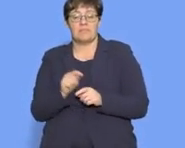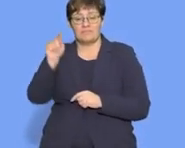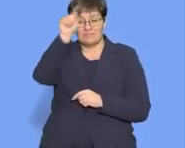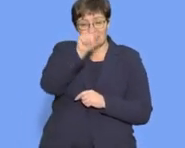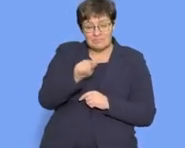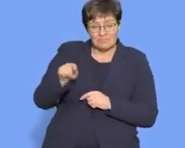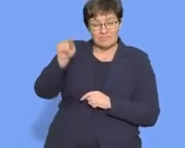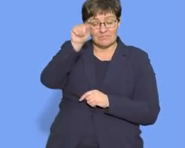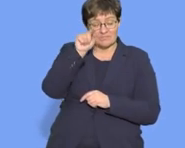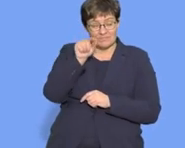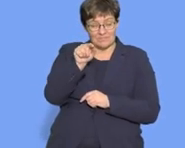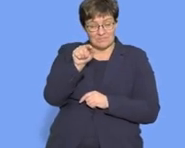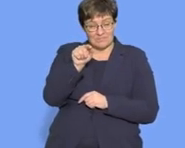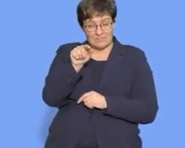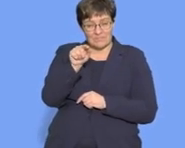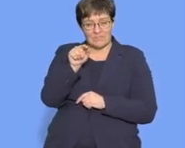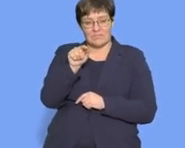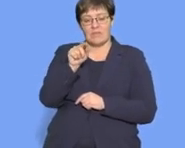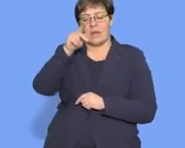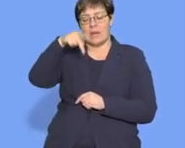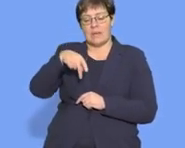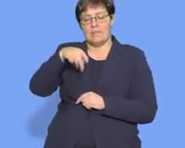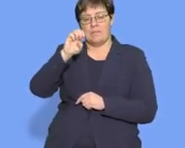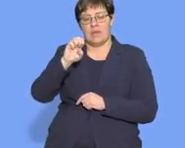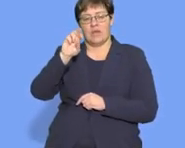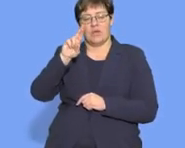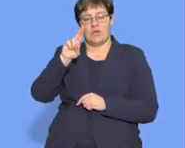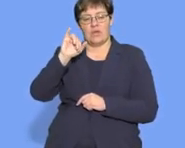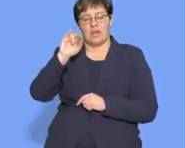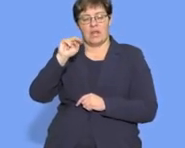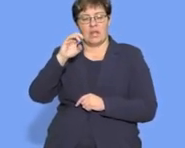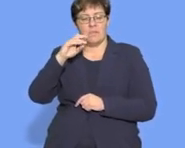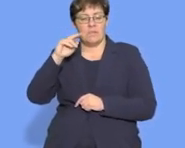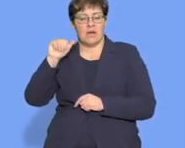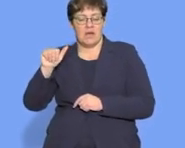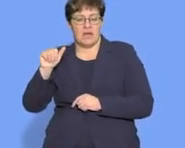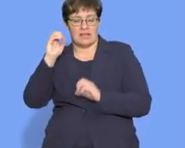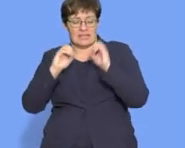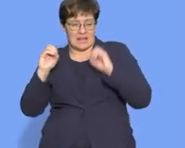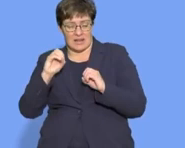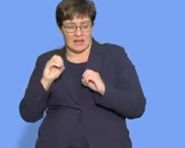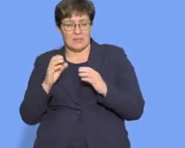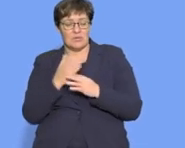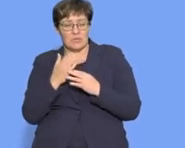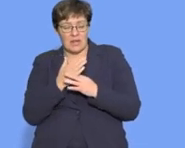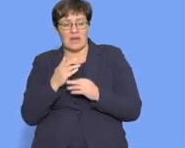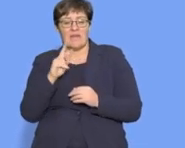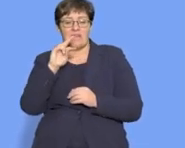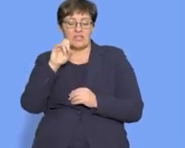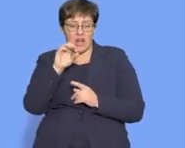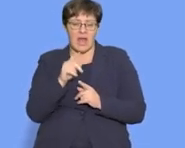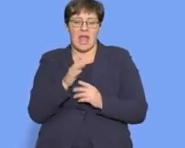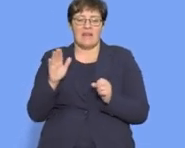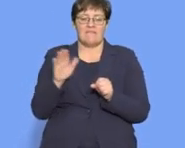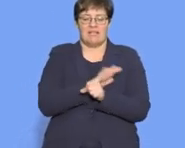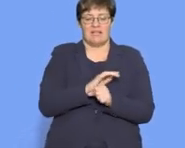of parenchyma cells between the vascular bundles and filling the center. The